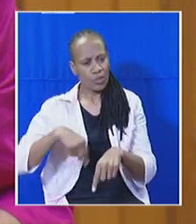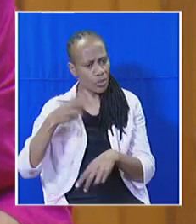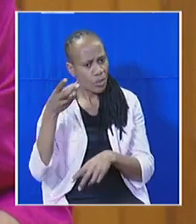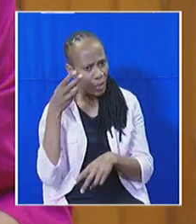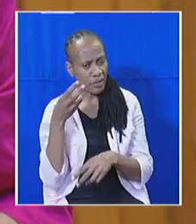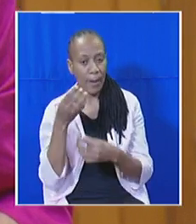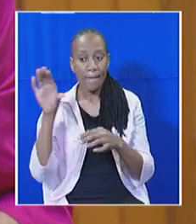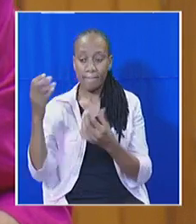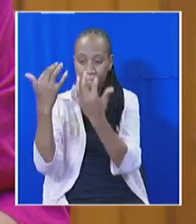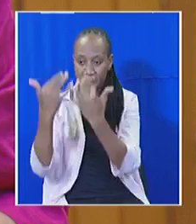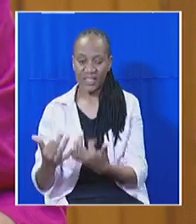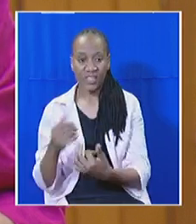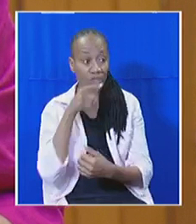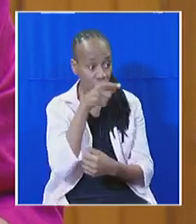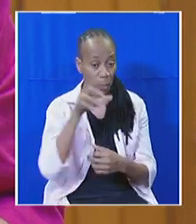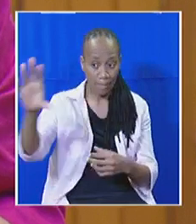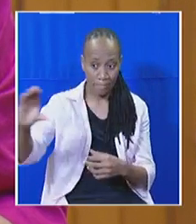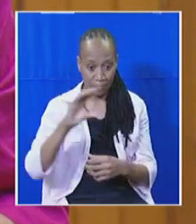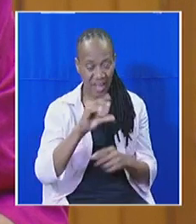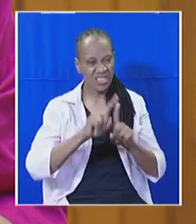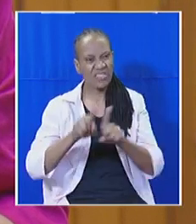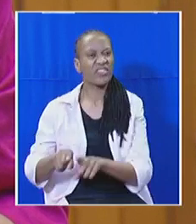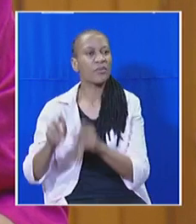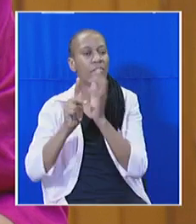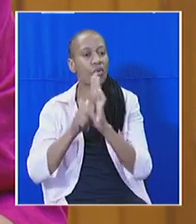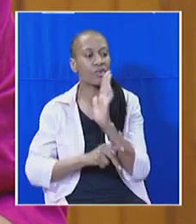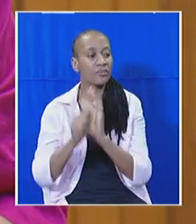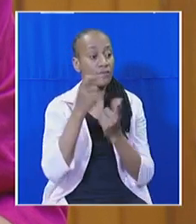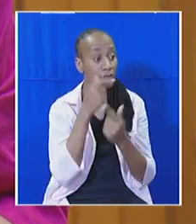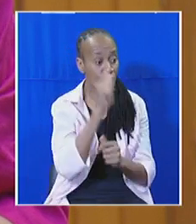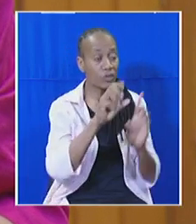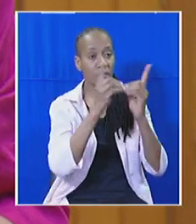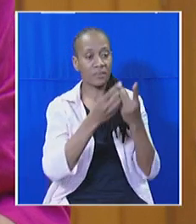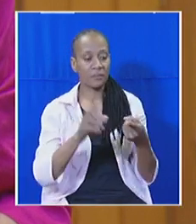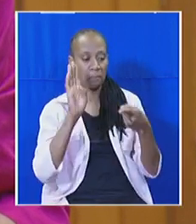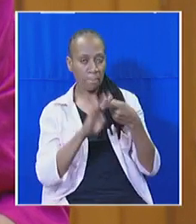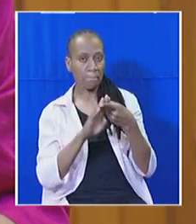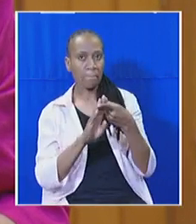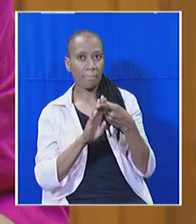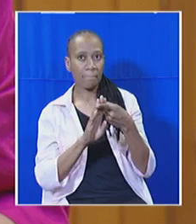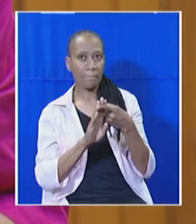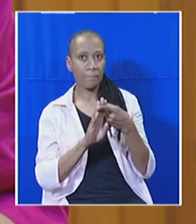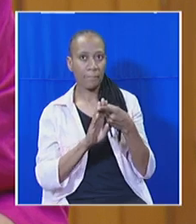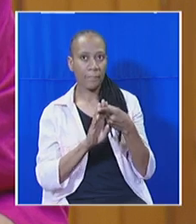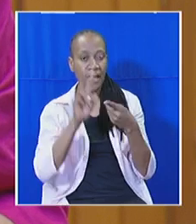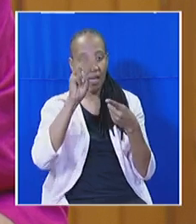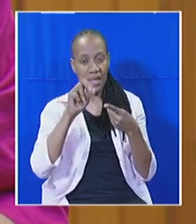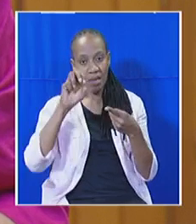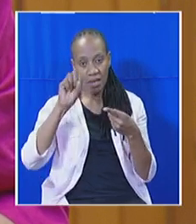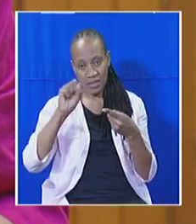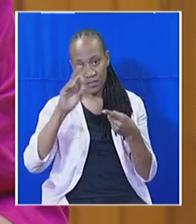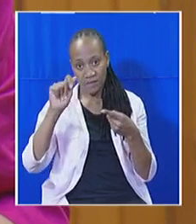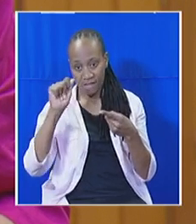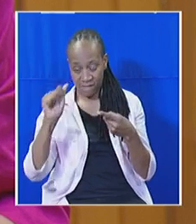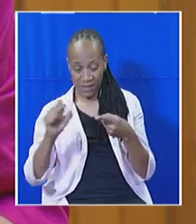money from other priorities in your department, in particular the National Skills Fund, as well as from the 2 billion grant to